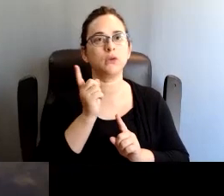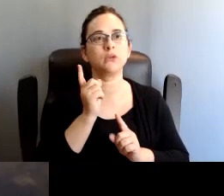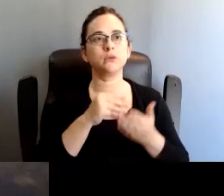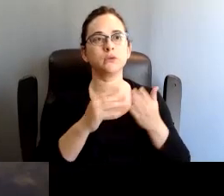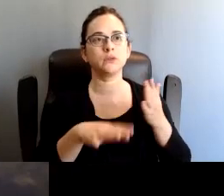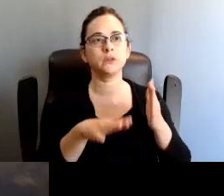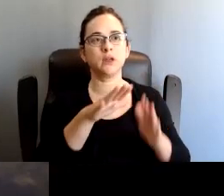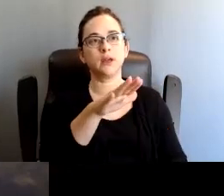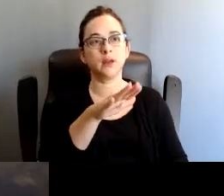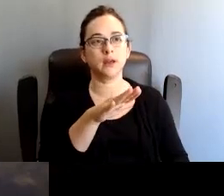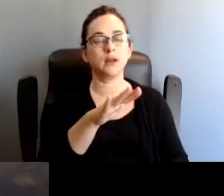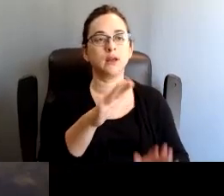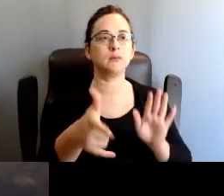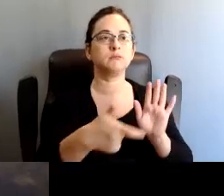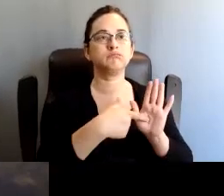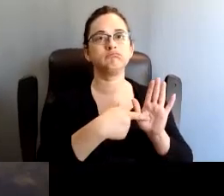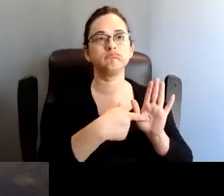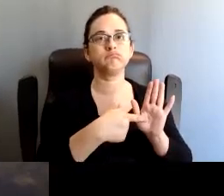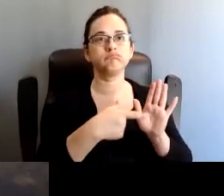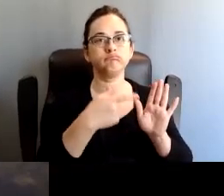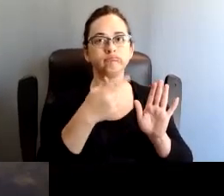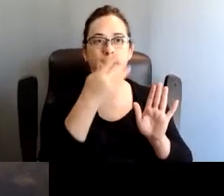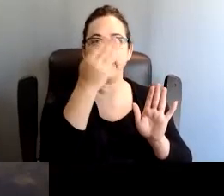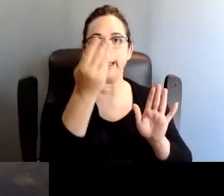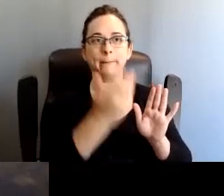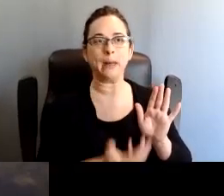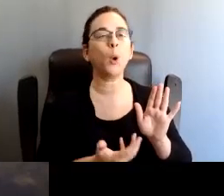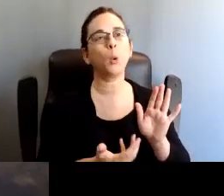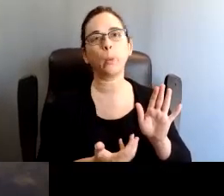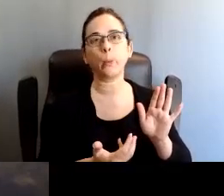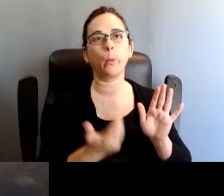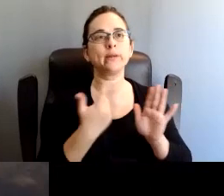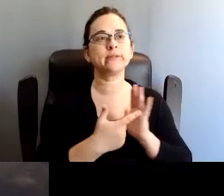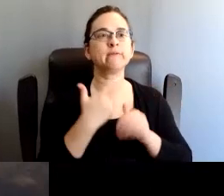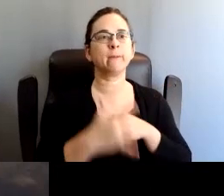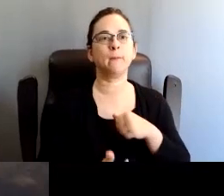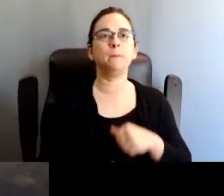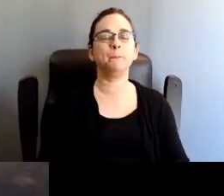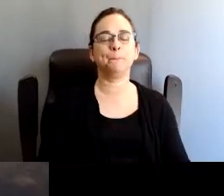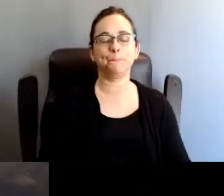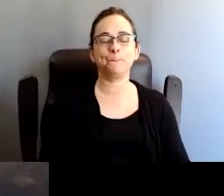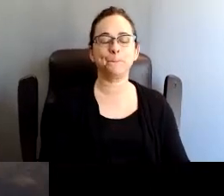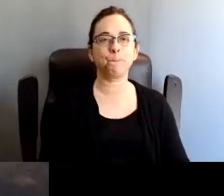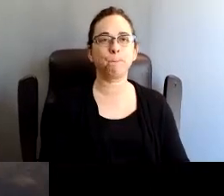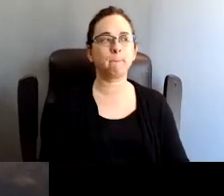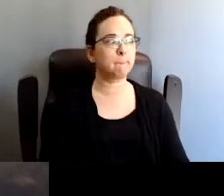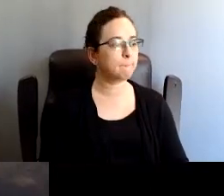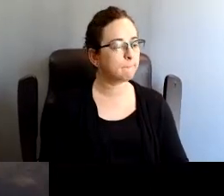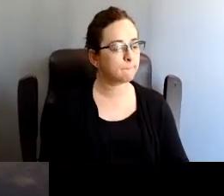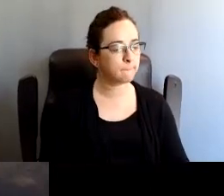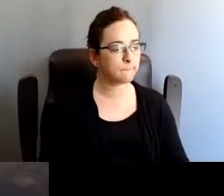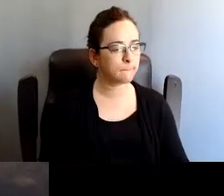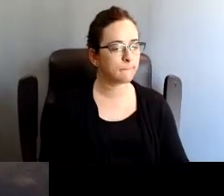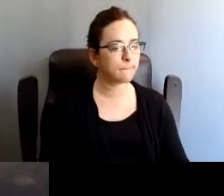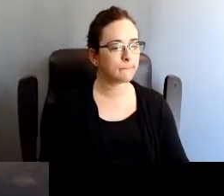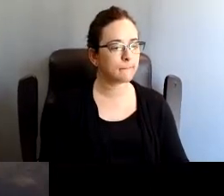you let me know what this is? absolutely. And, I think, I don't know